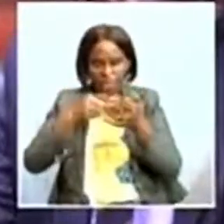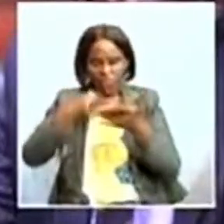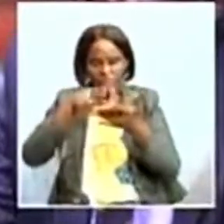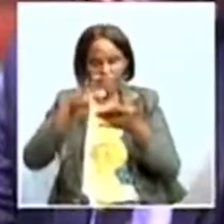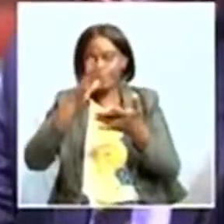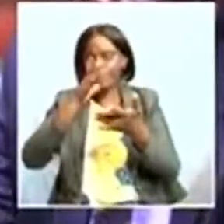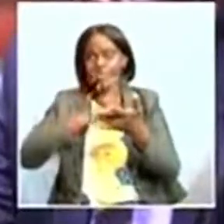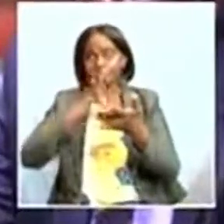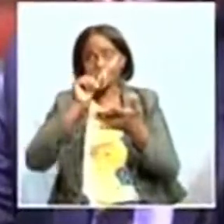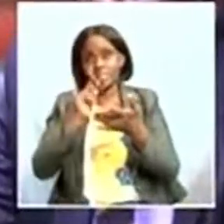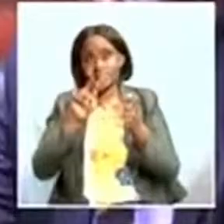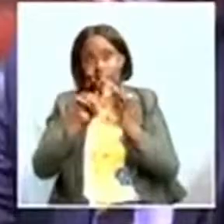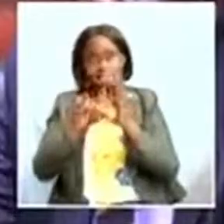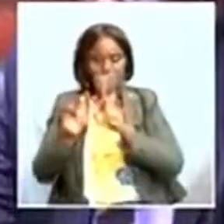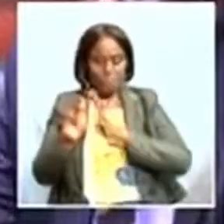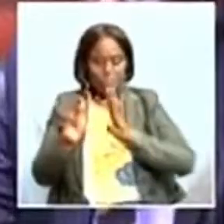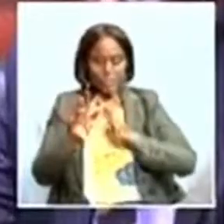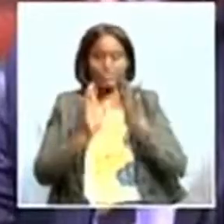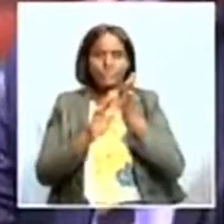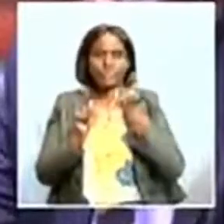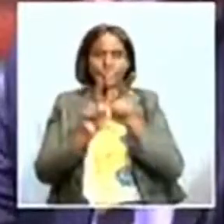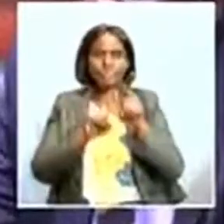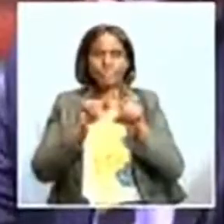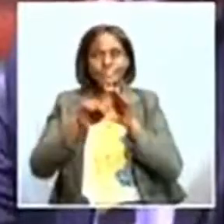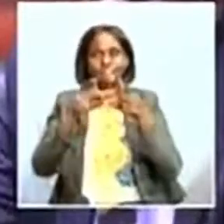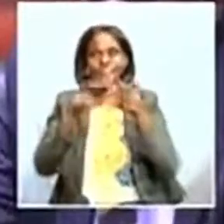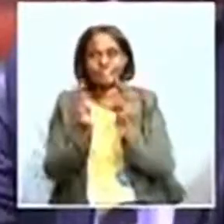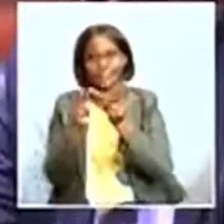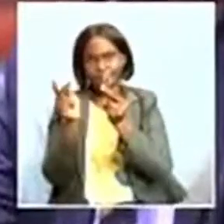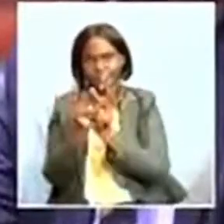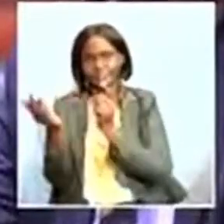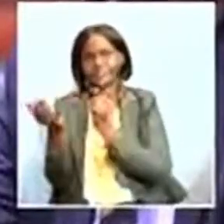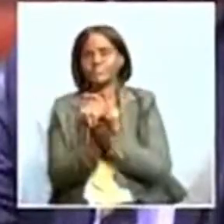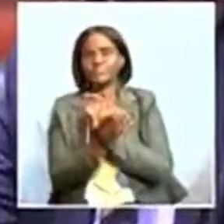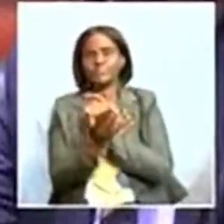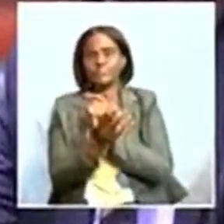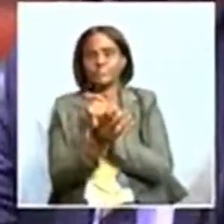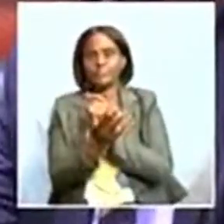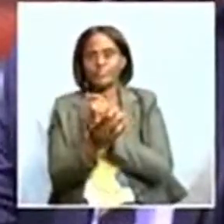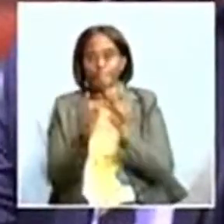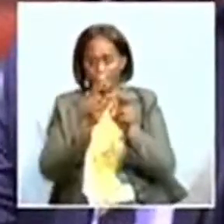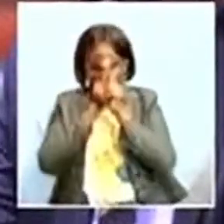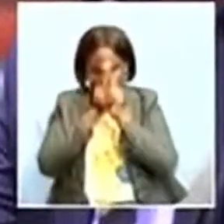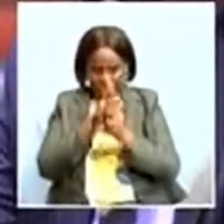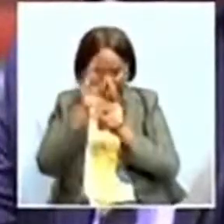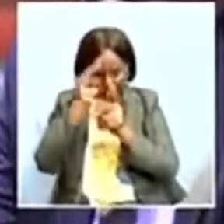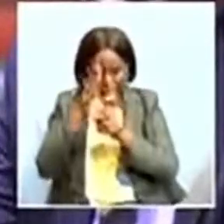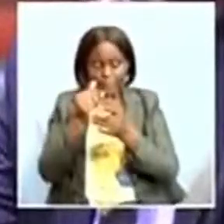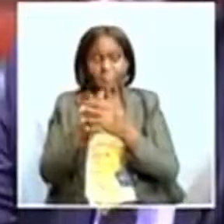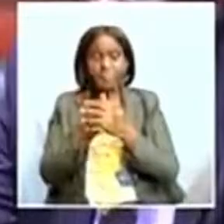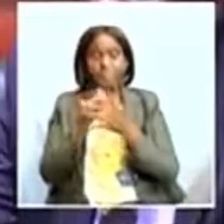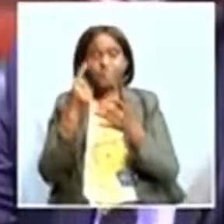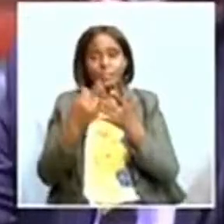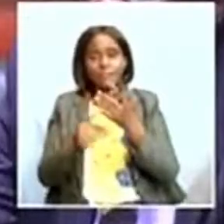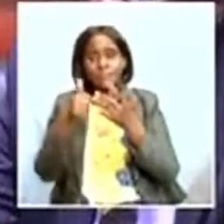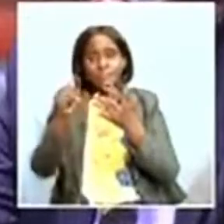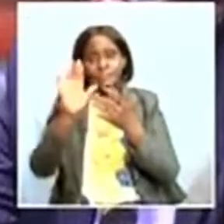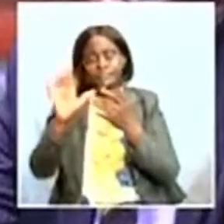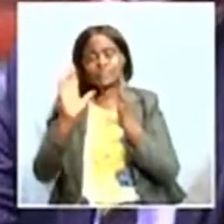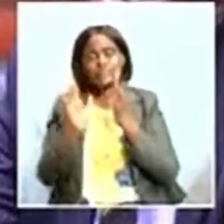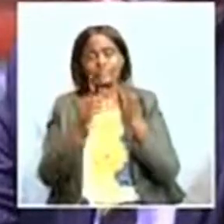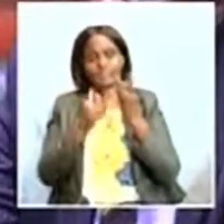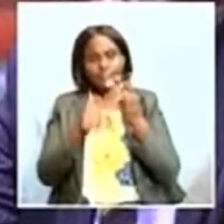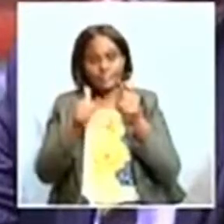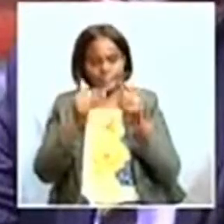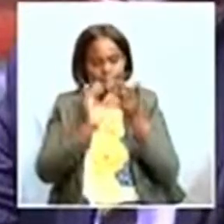Madam Speaker, boarding facilities at those schools. Honorable Minister, what measures